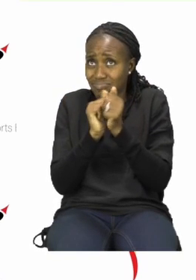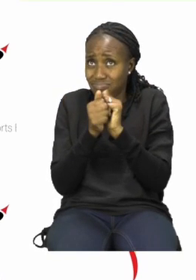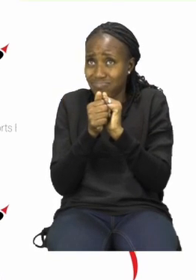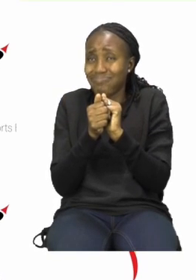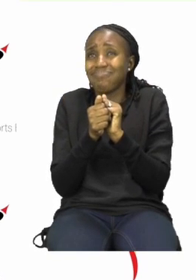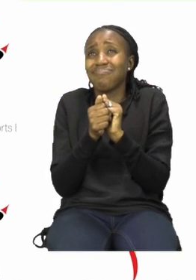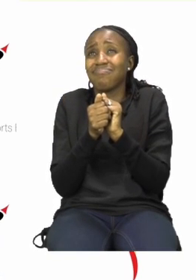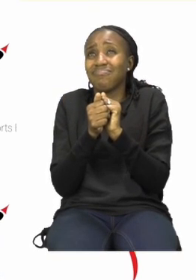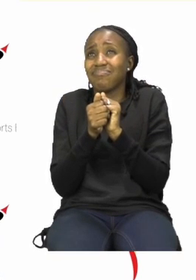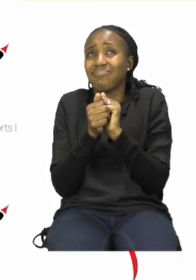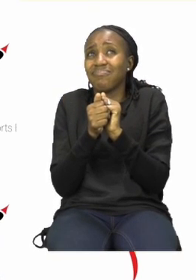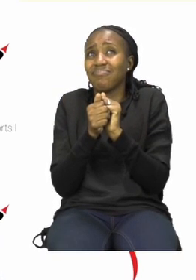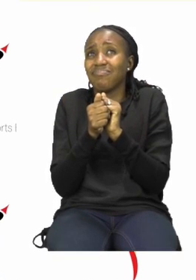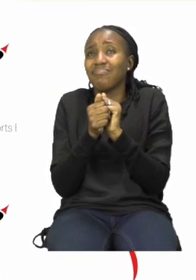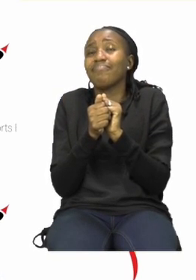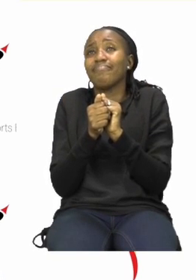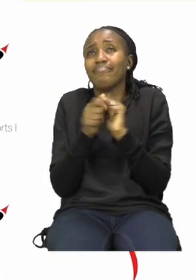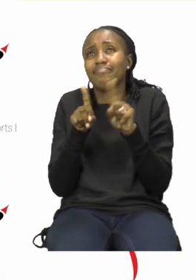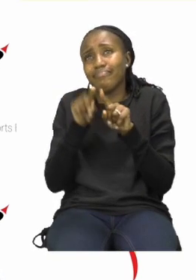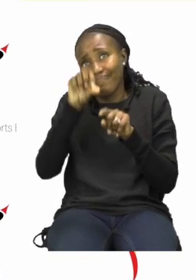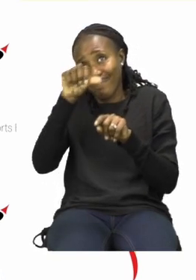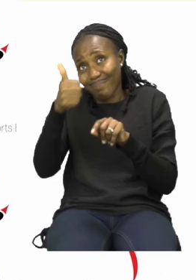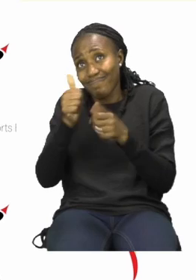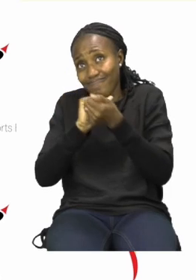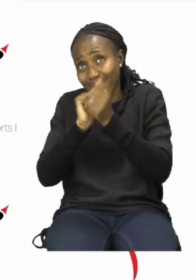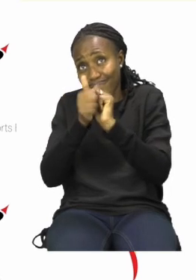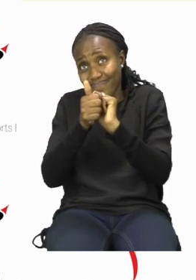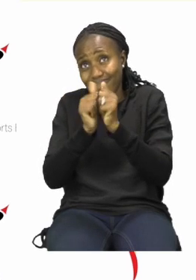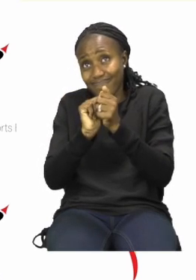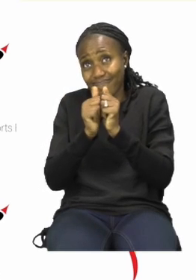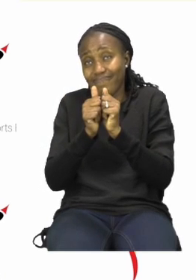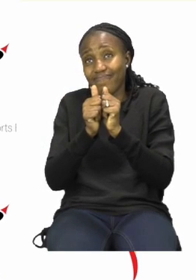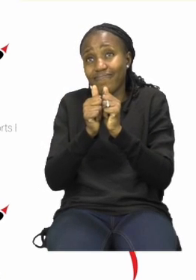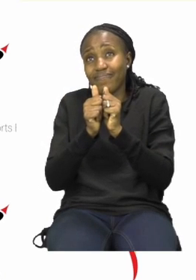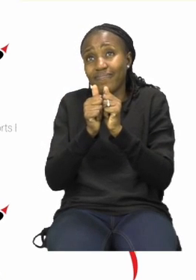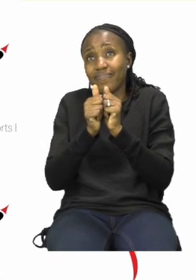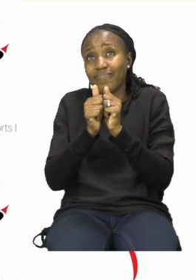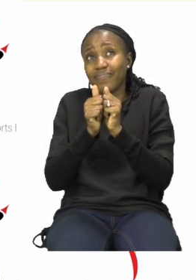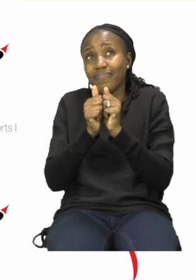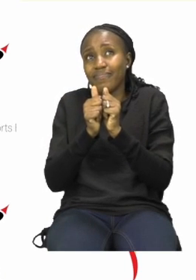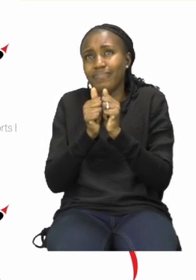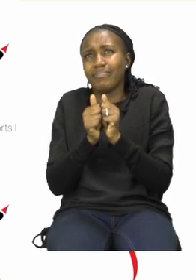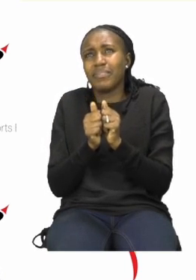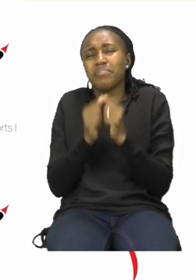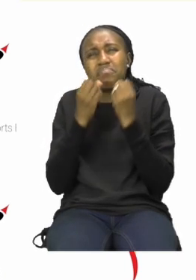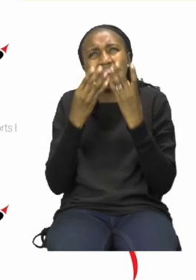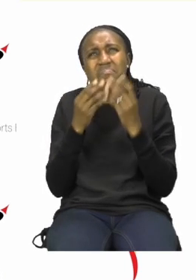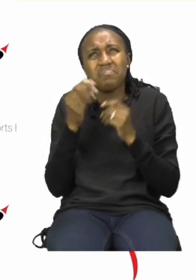to all the other martial arts. Kendo is not very widely known.